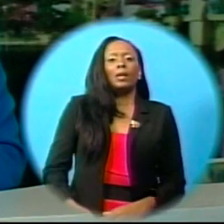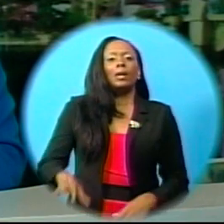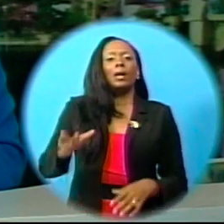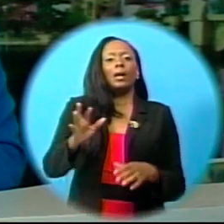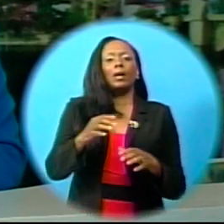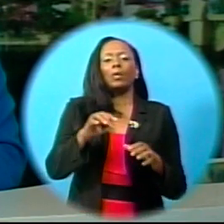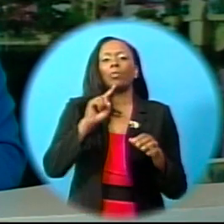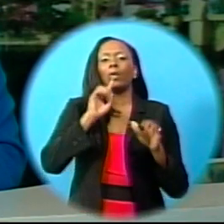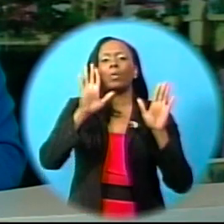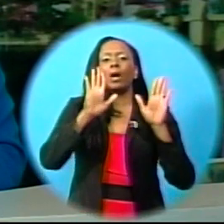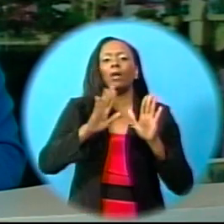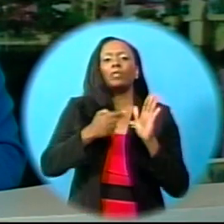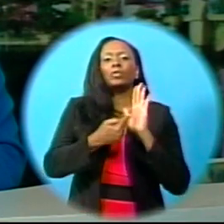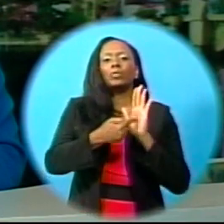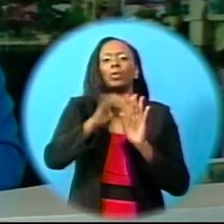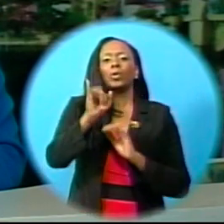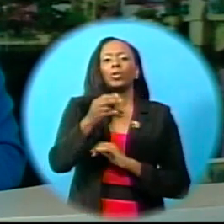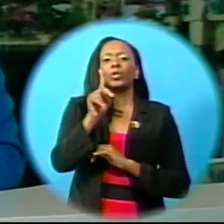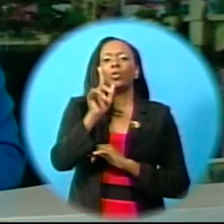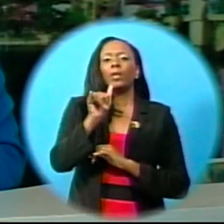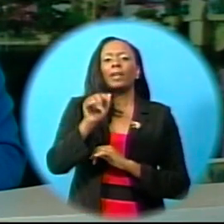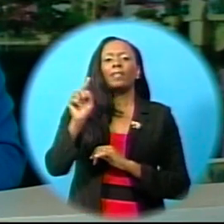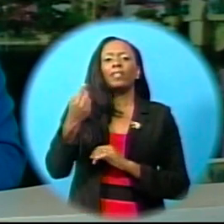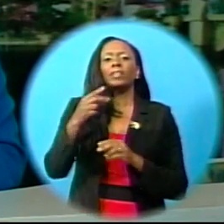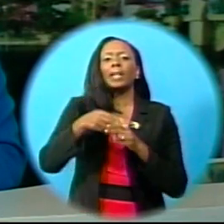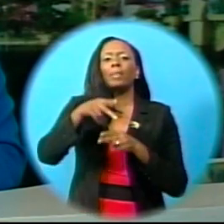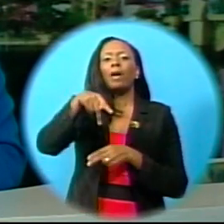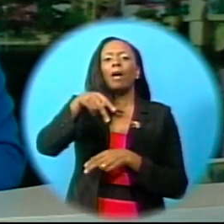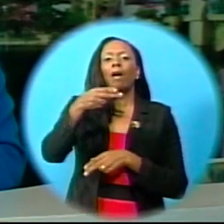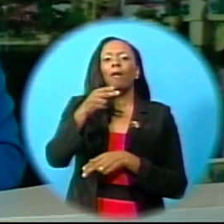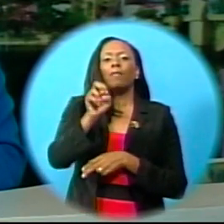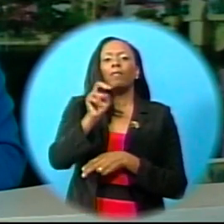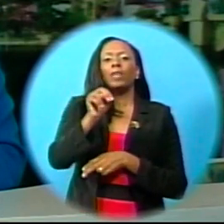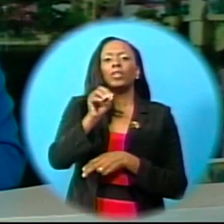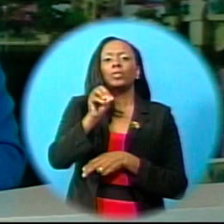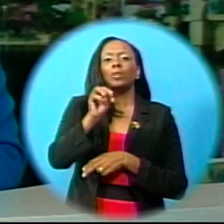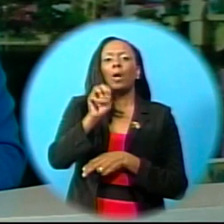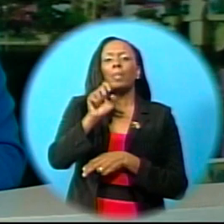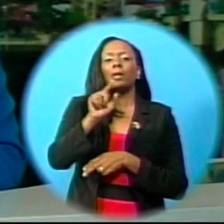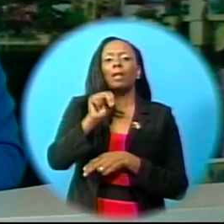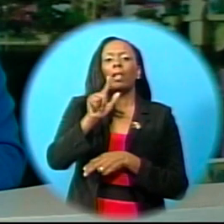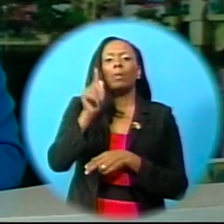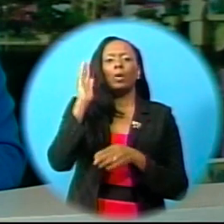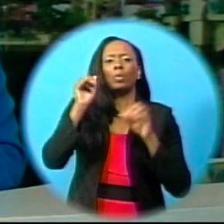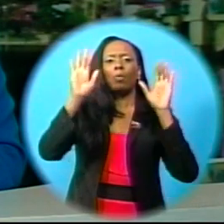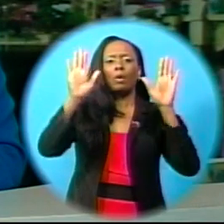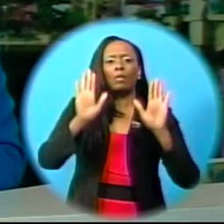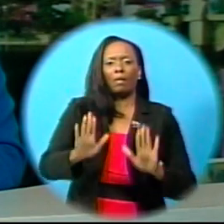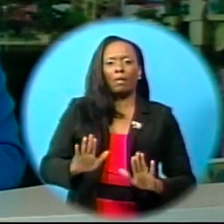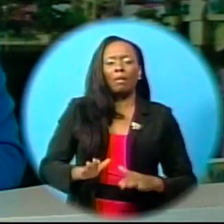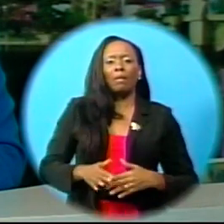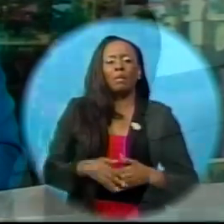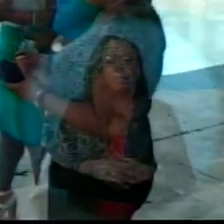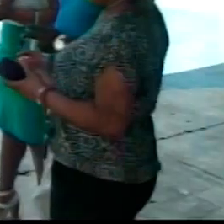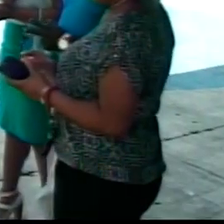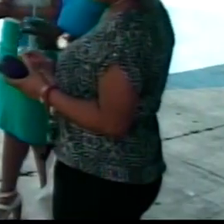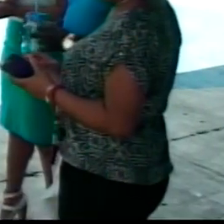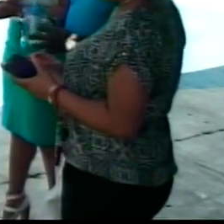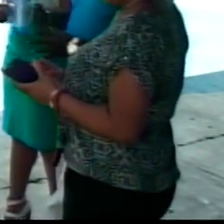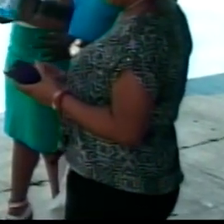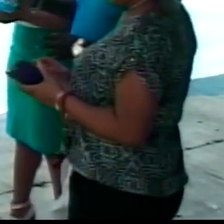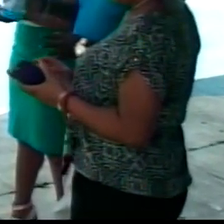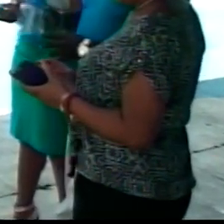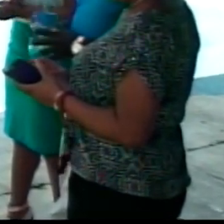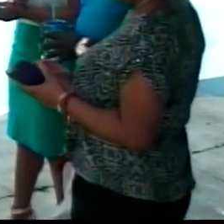to expect a quality show at the Phenomenal Friday event scheduled for July 1st. On that night at Kensington Oval, the finals of